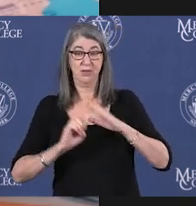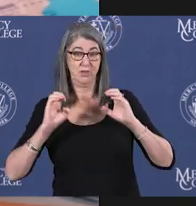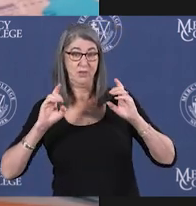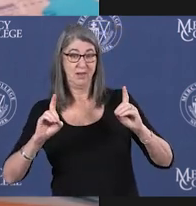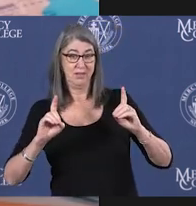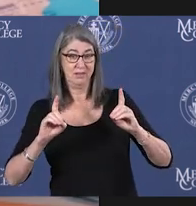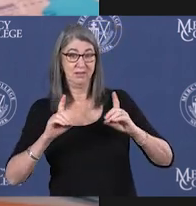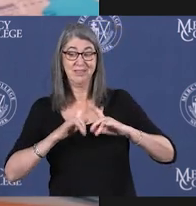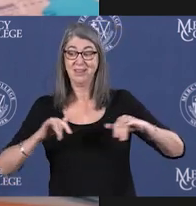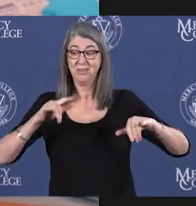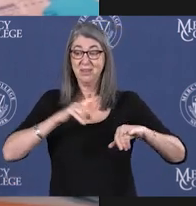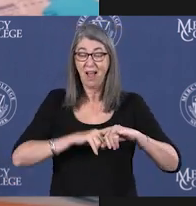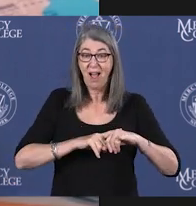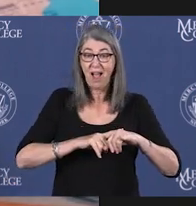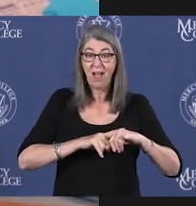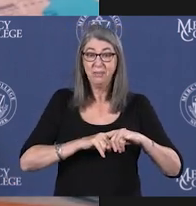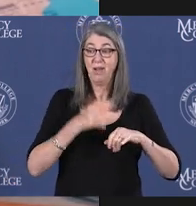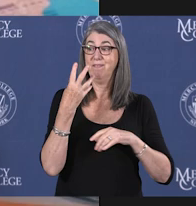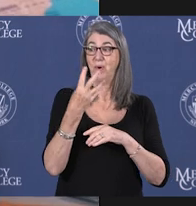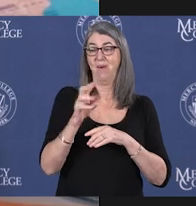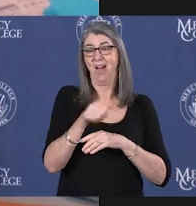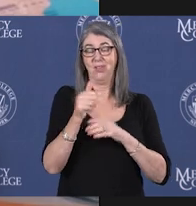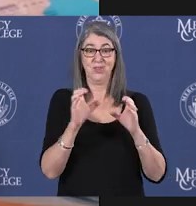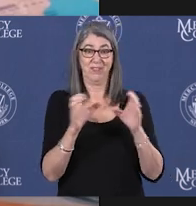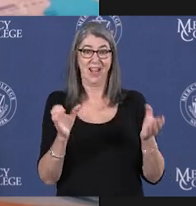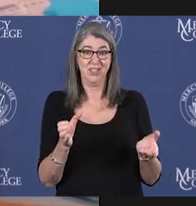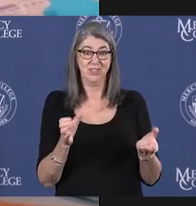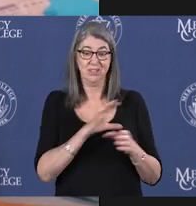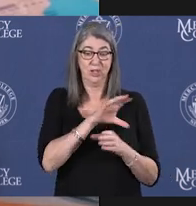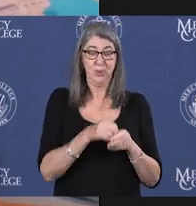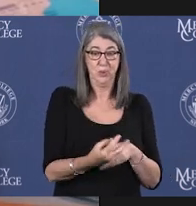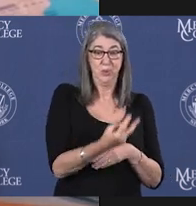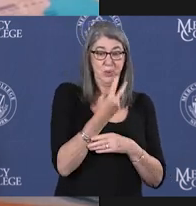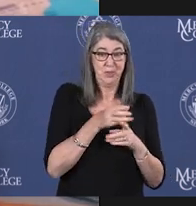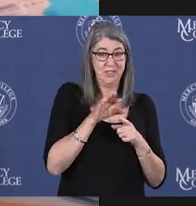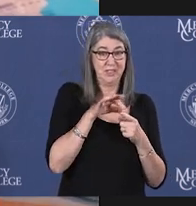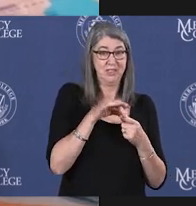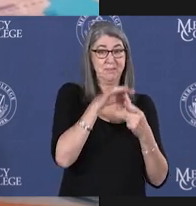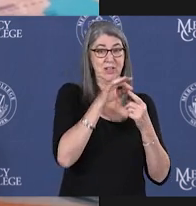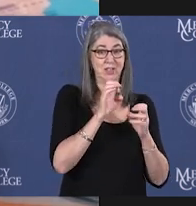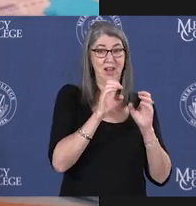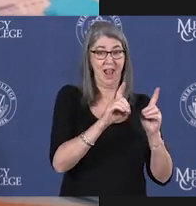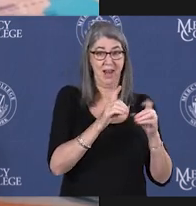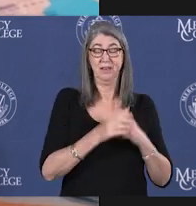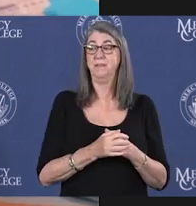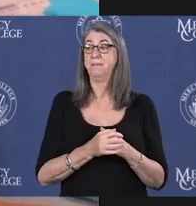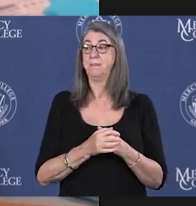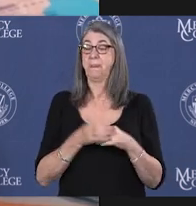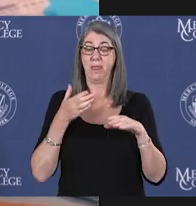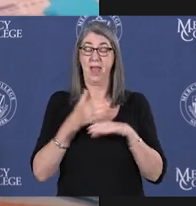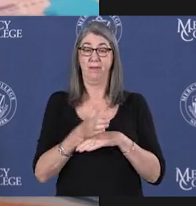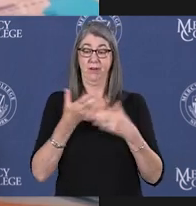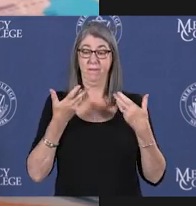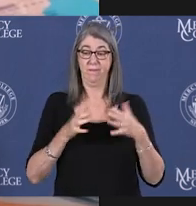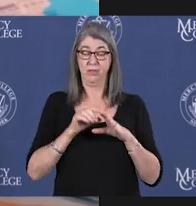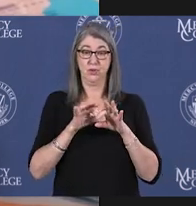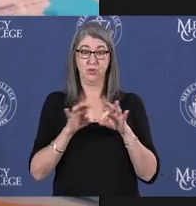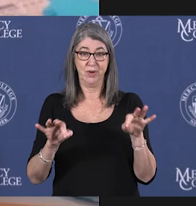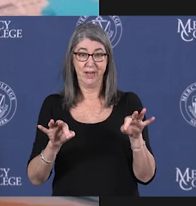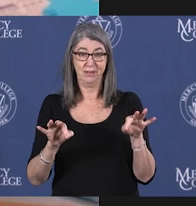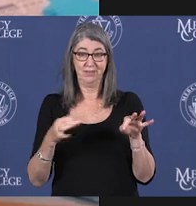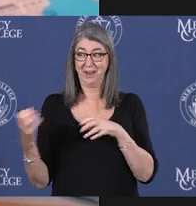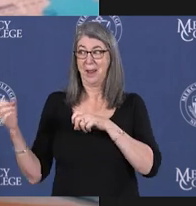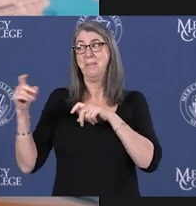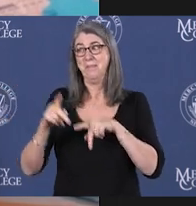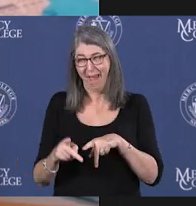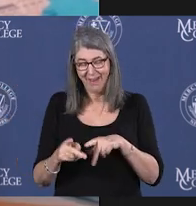education, but four certifications as well, including two in special education. After I finished my degree, I